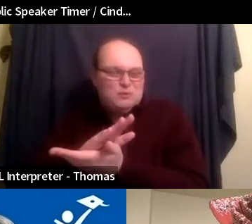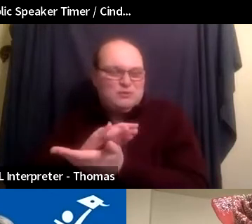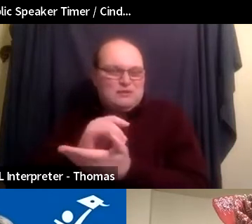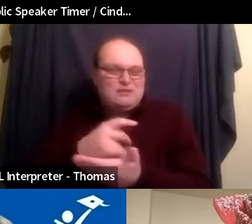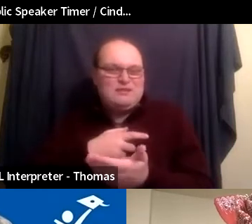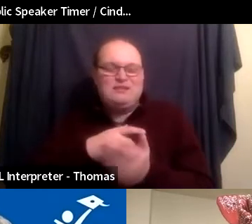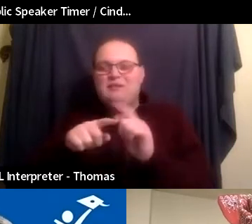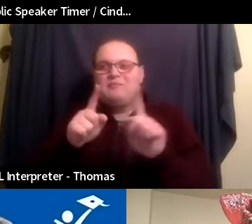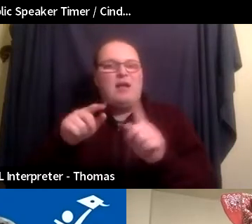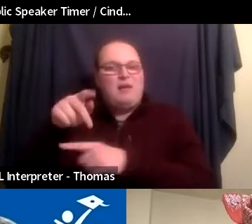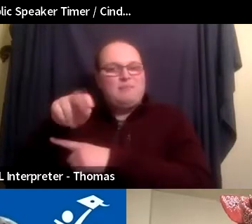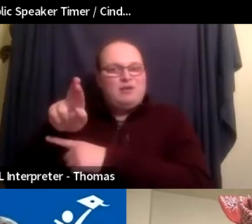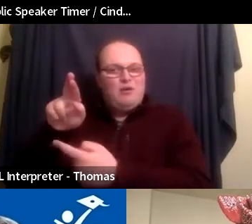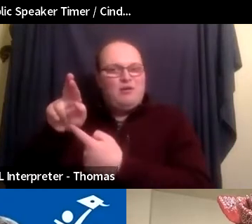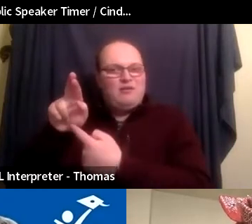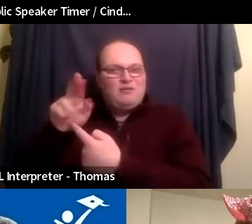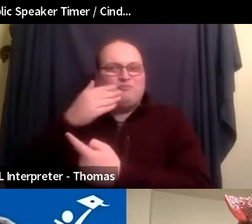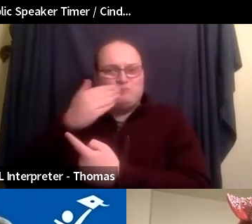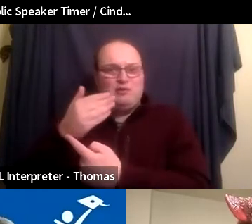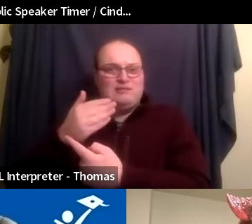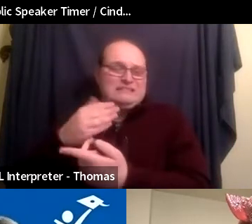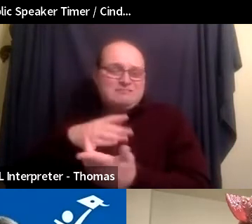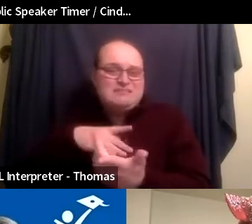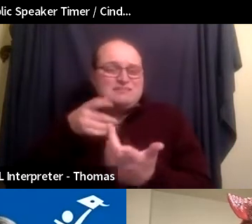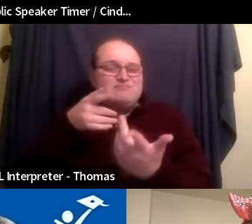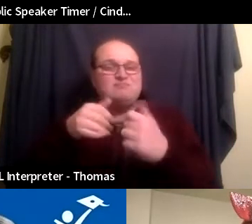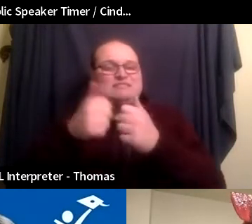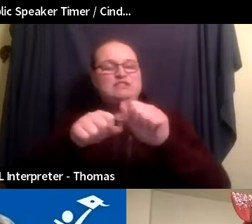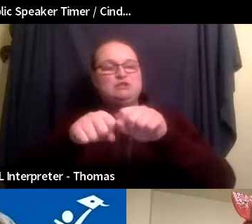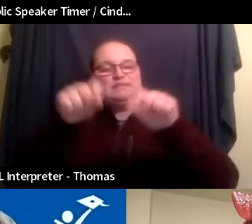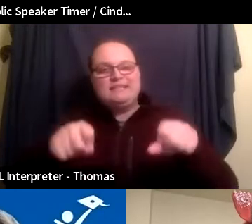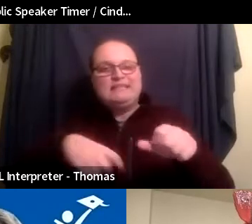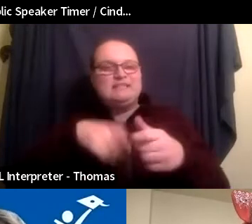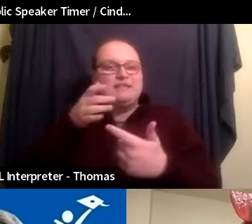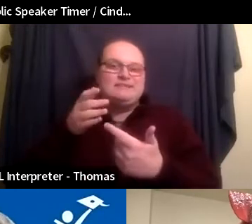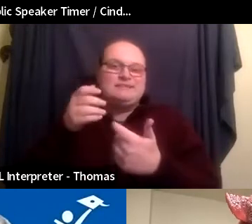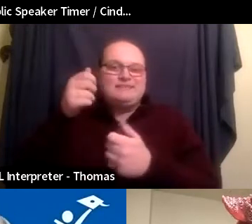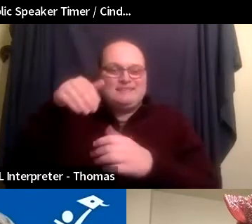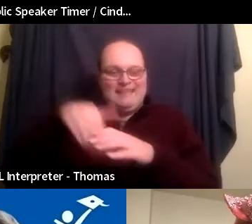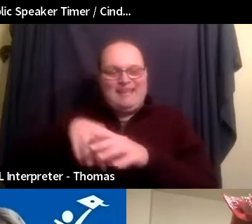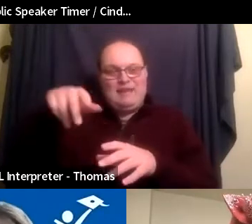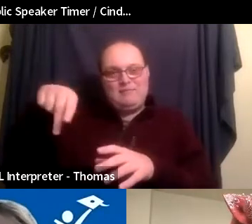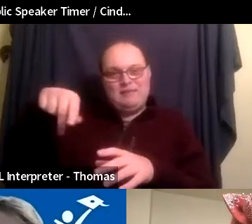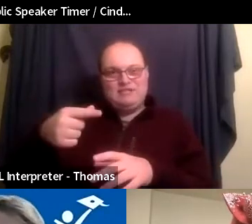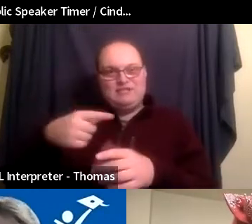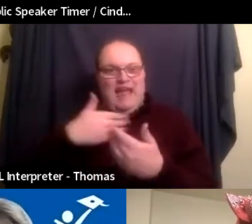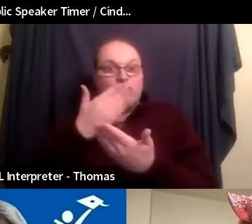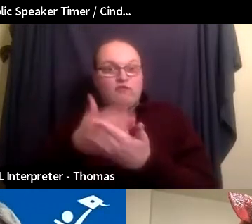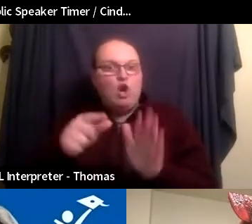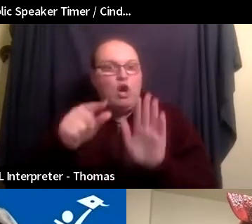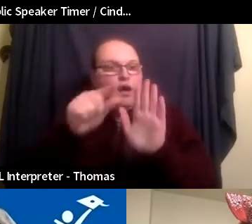the statistics that's happened with PG schools, not a lot of schools present quality grades like Pointer